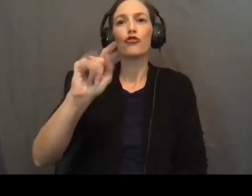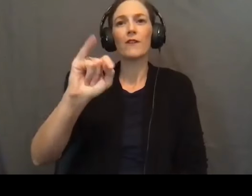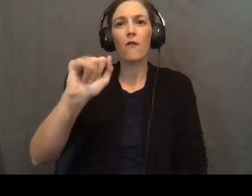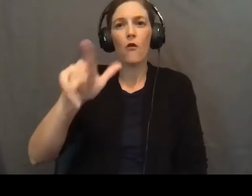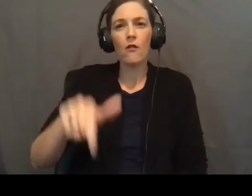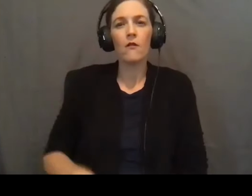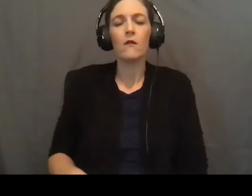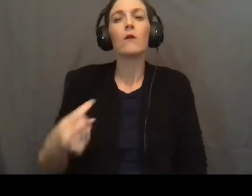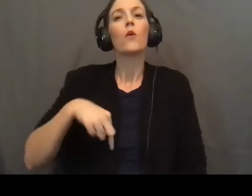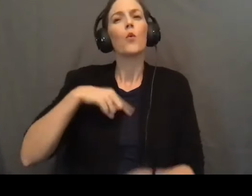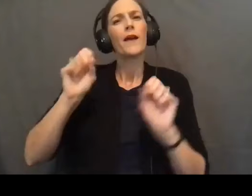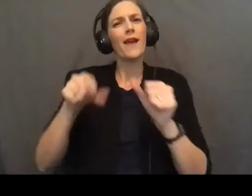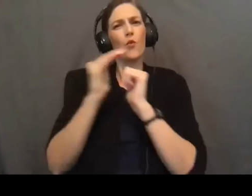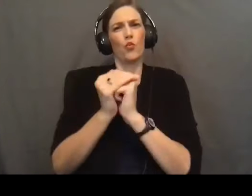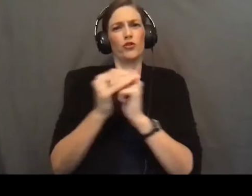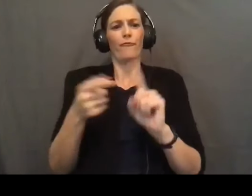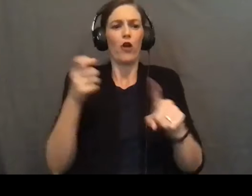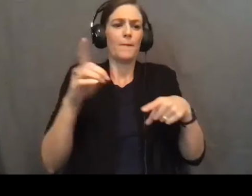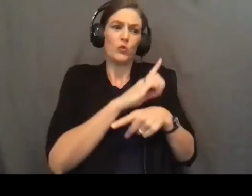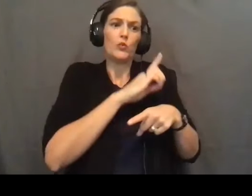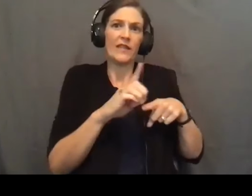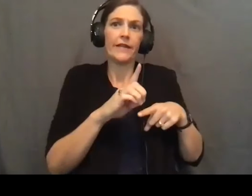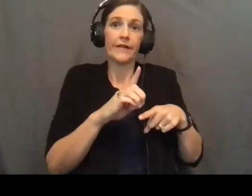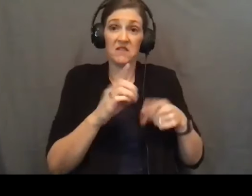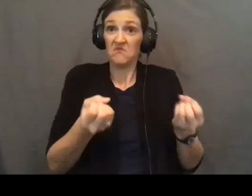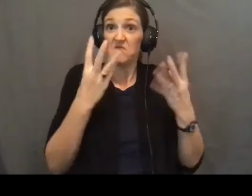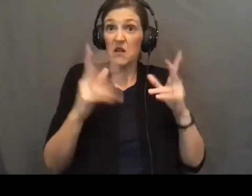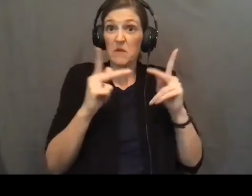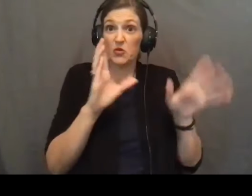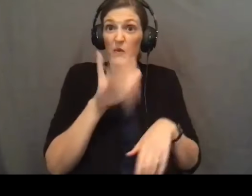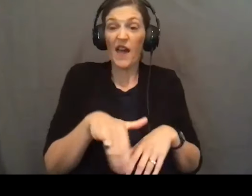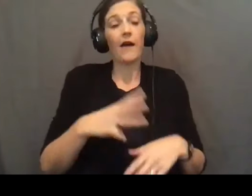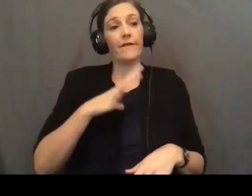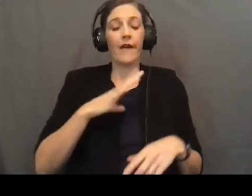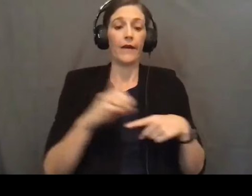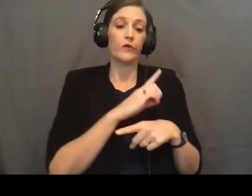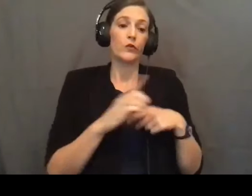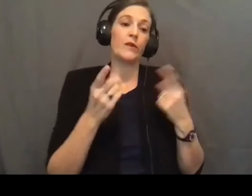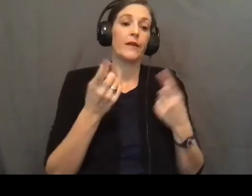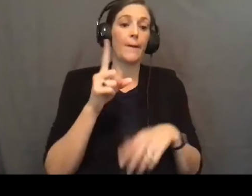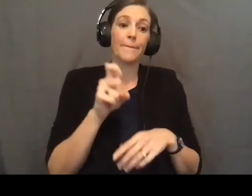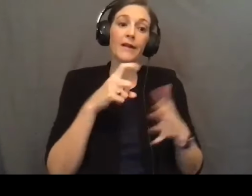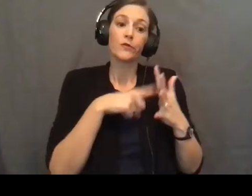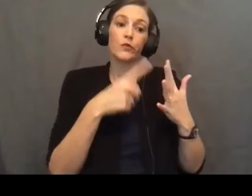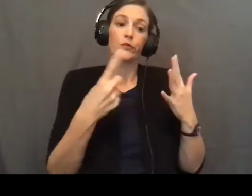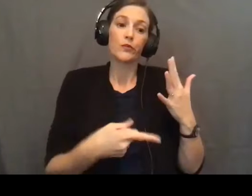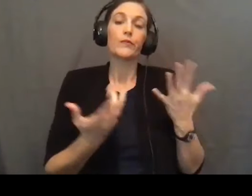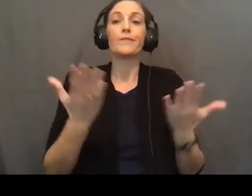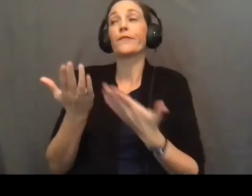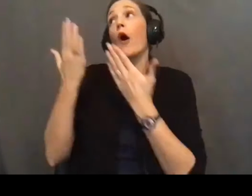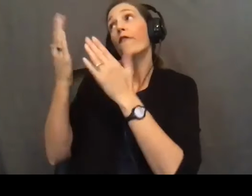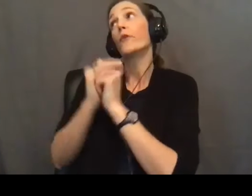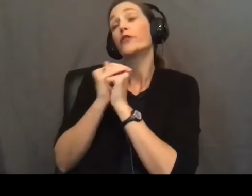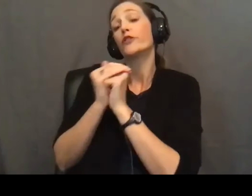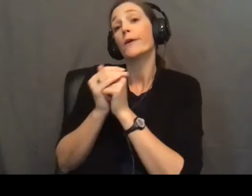see, we can worship God out of duty, and a lot of people can do that. They just dutifully go through their process of offering their worship to